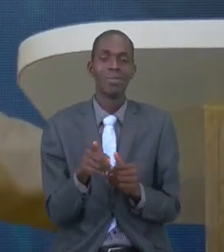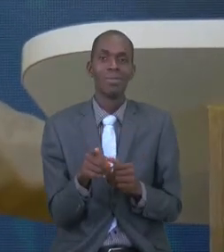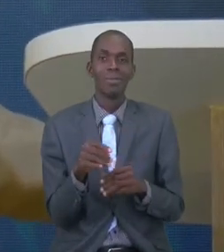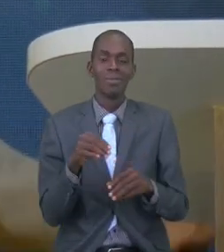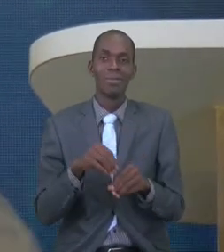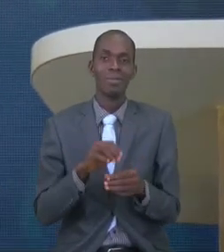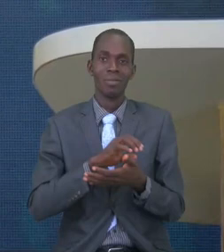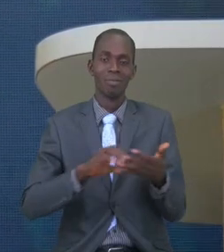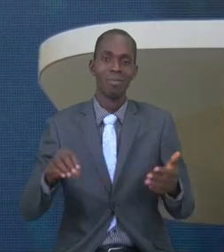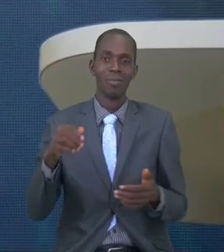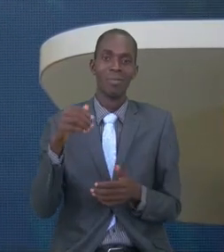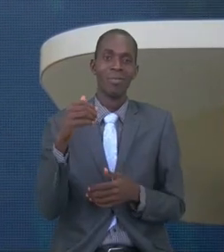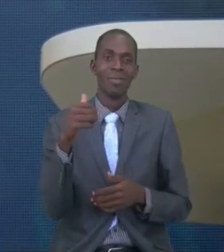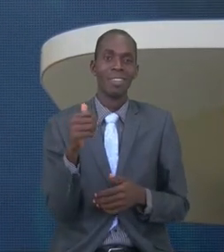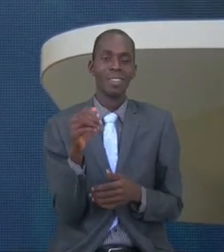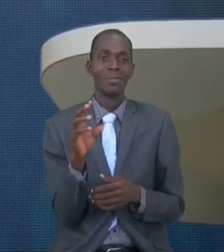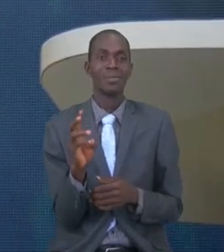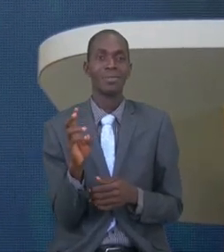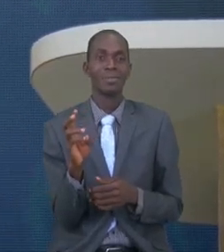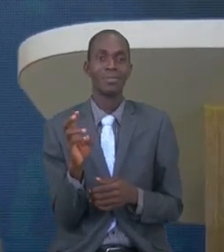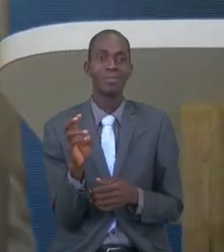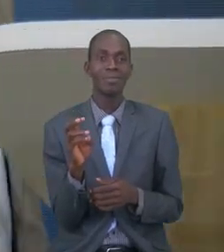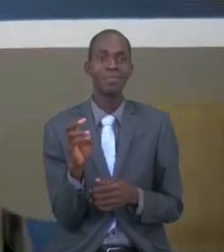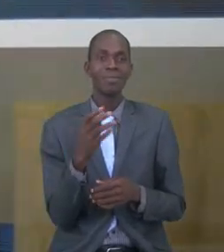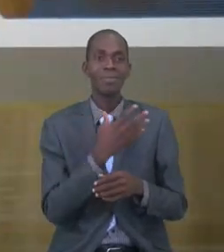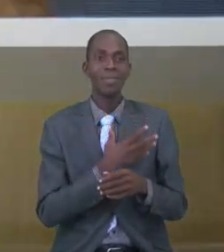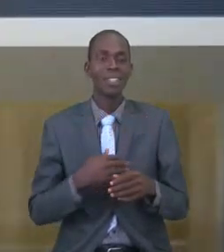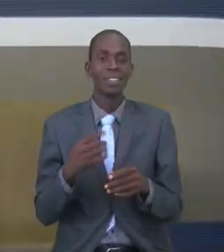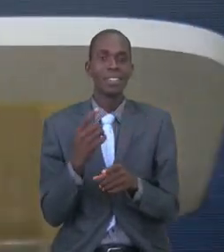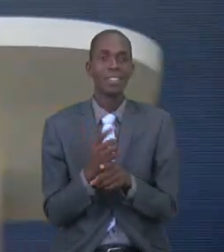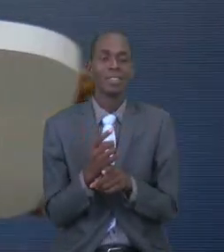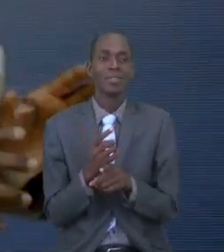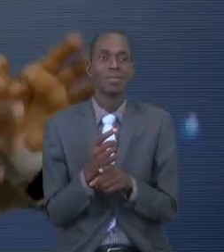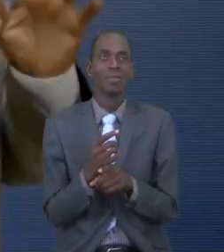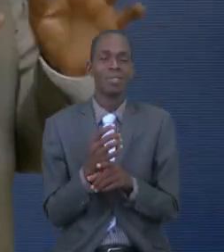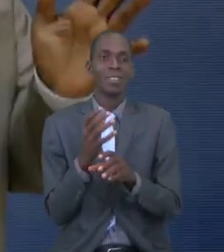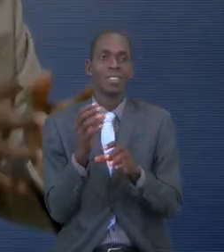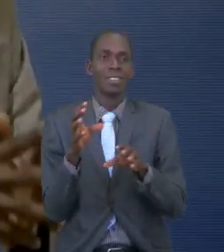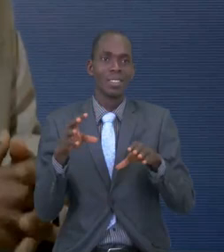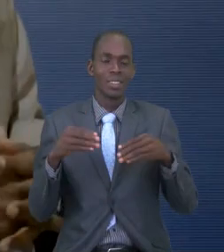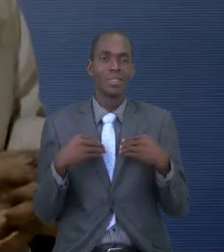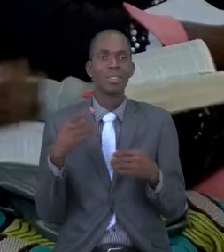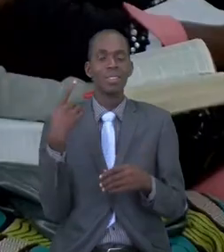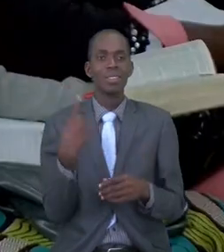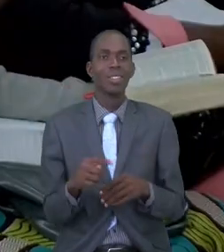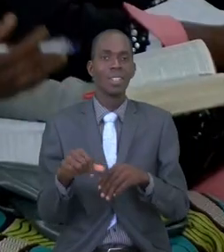I just received the anointing. The anointing you receive will work for you.